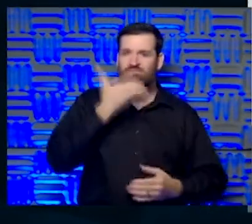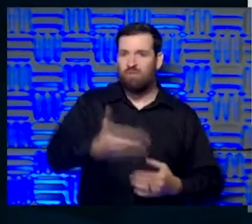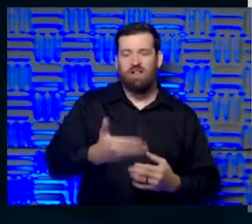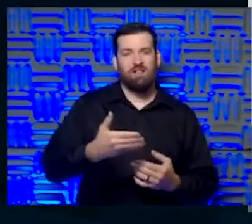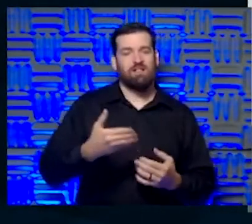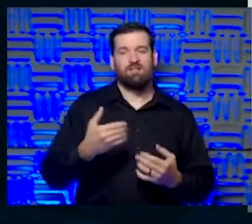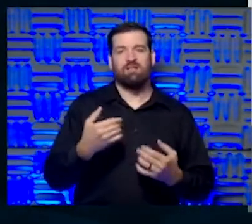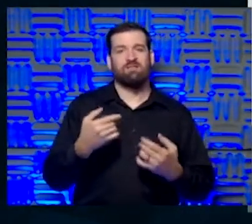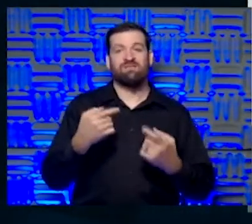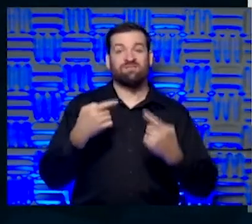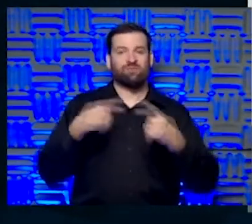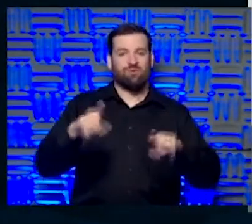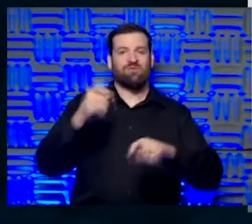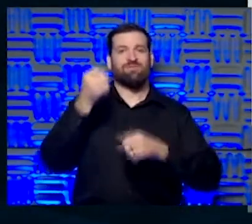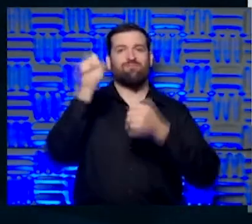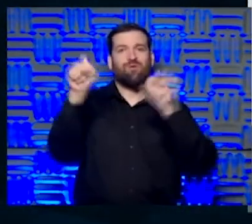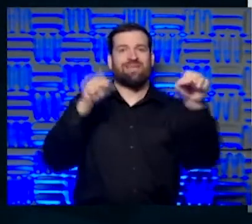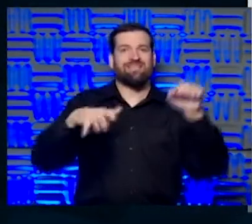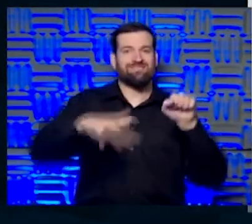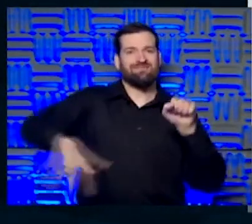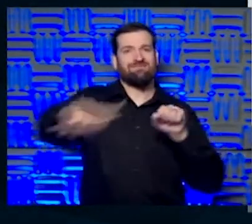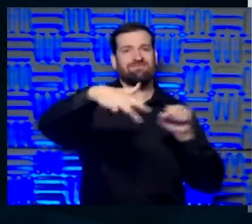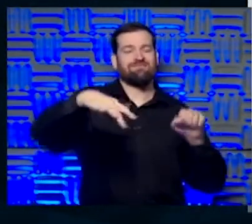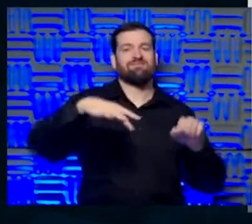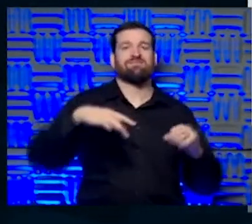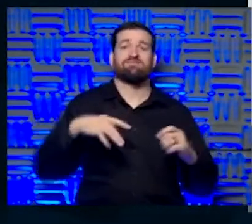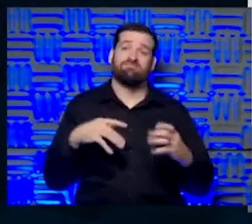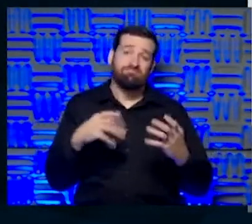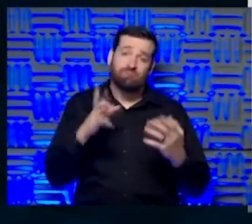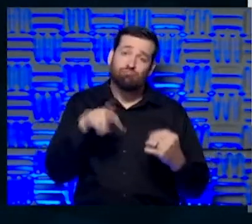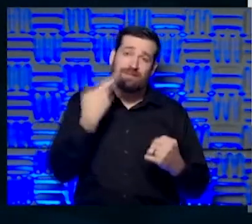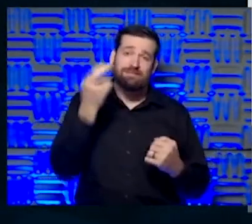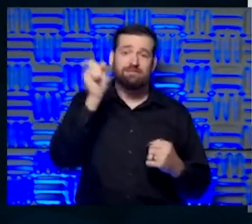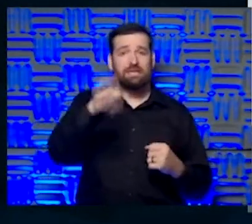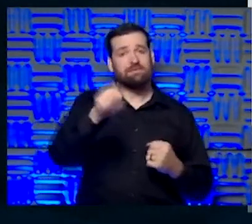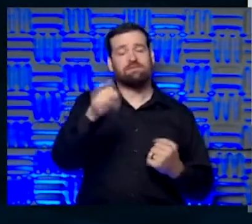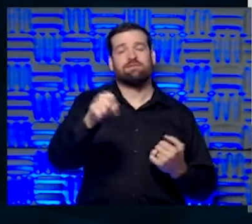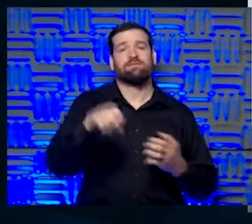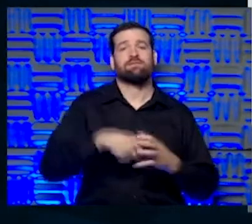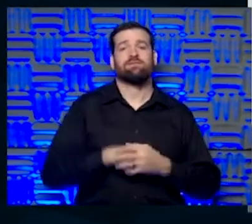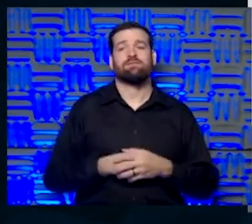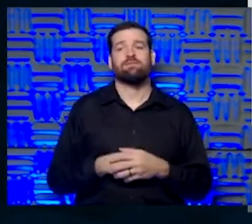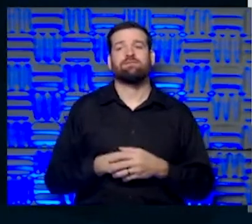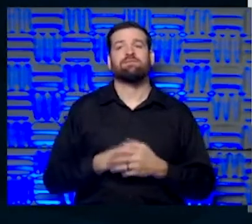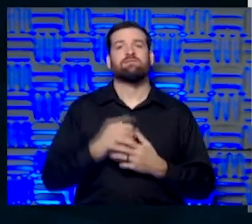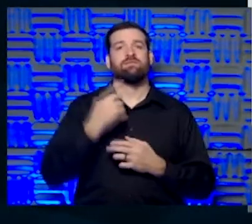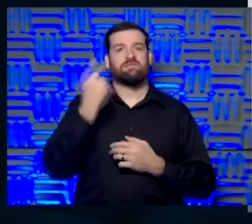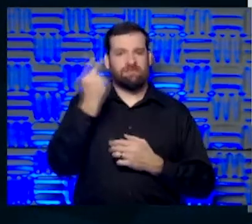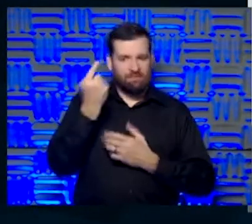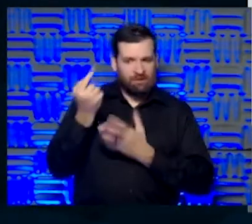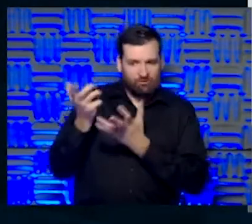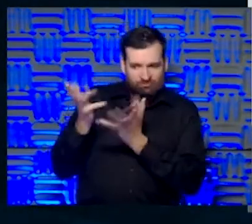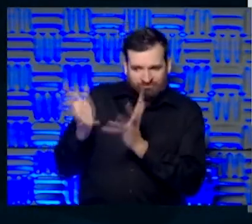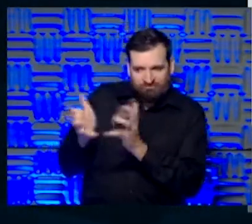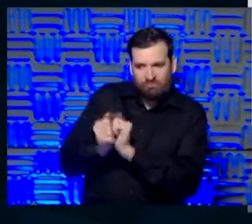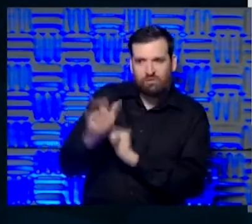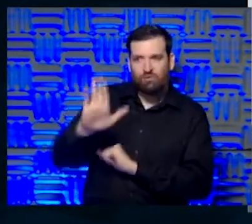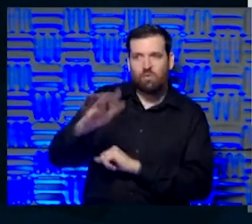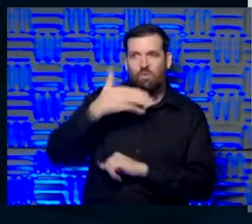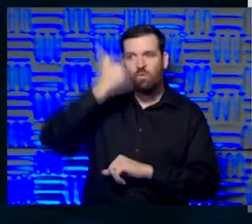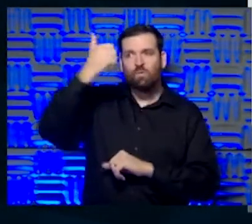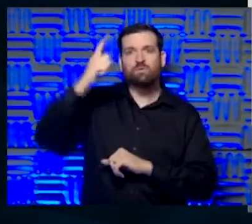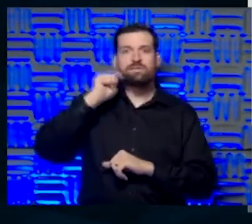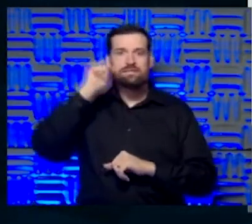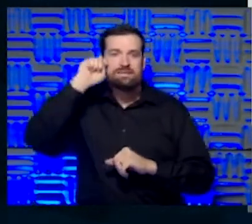the whole protest area. I think it is a risk, and I think that's something to talk with your older teens and young adult